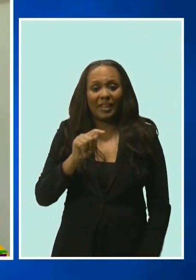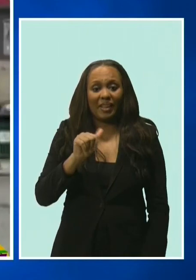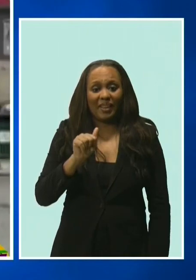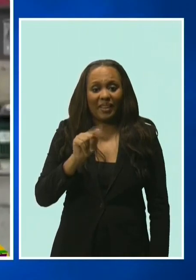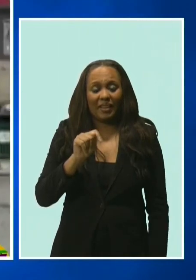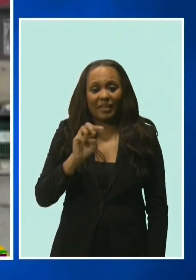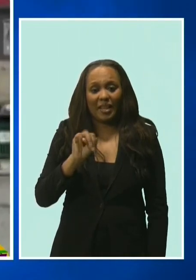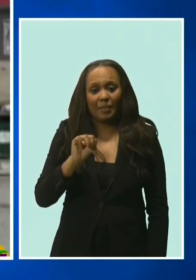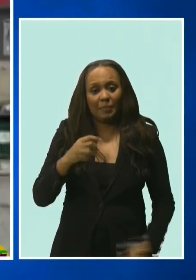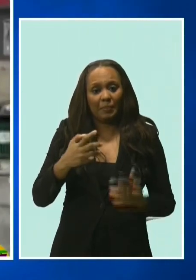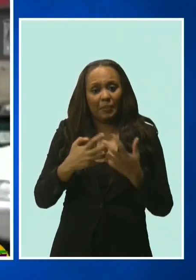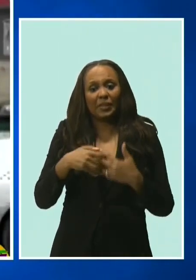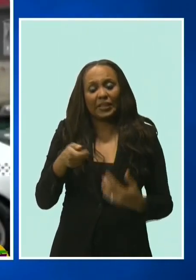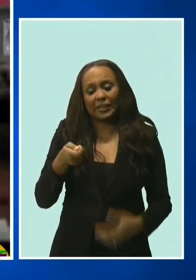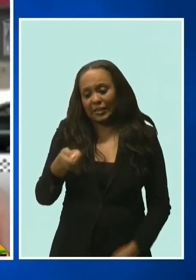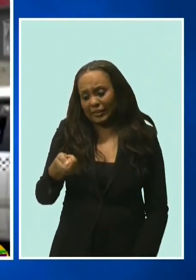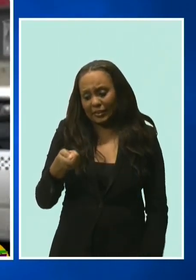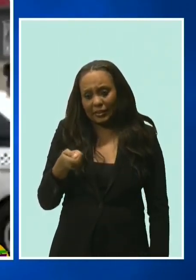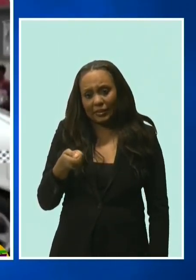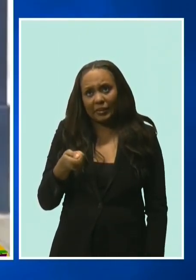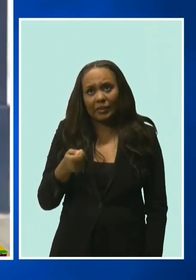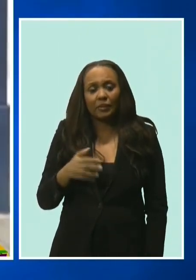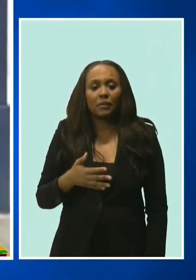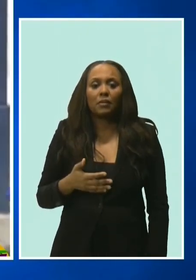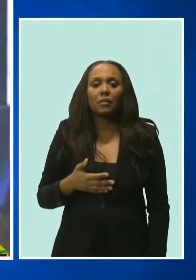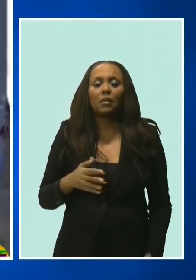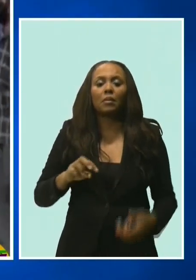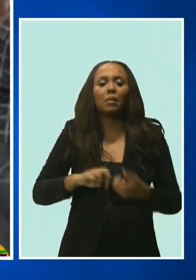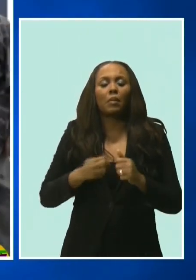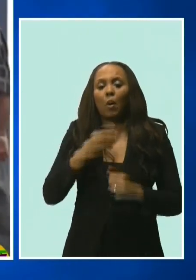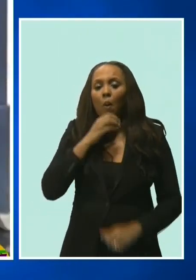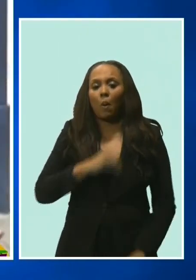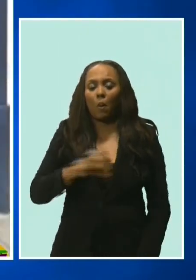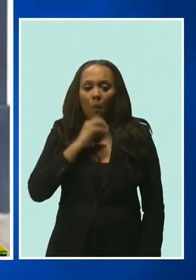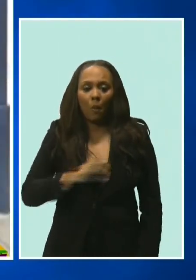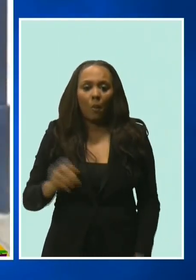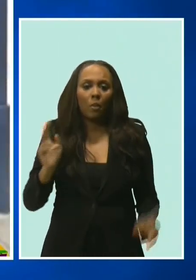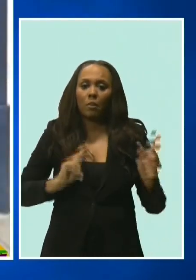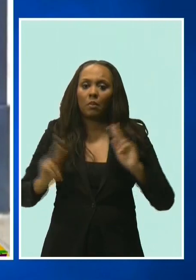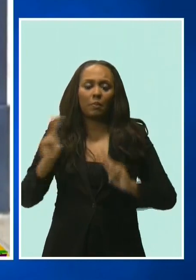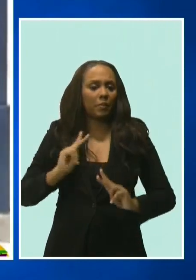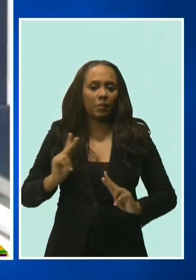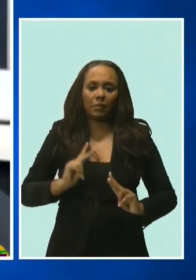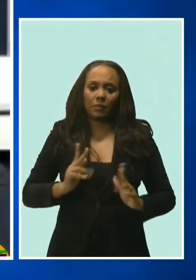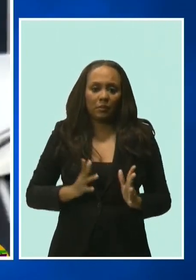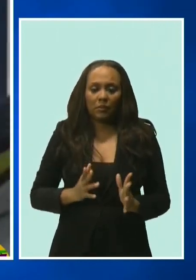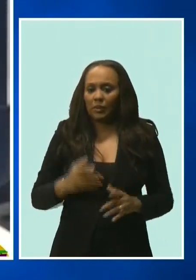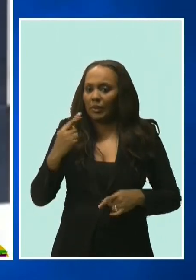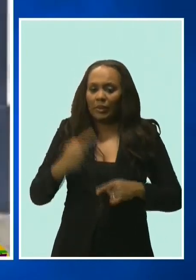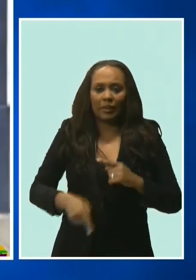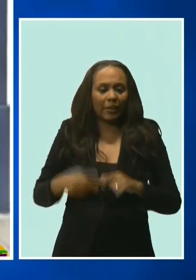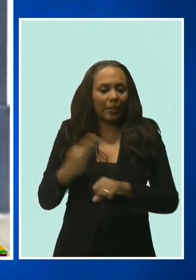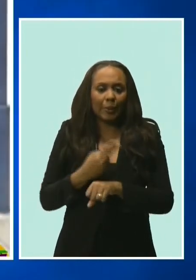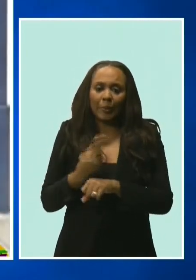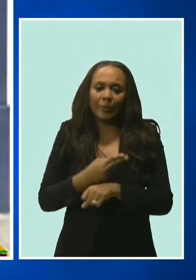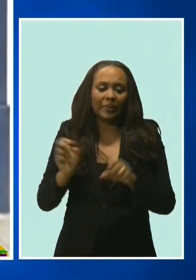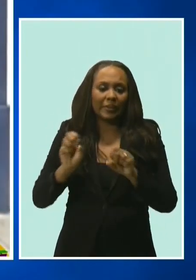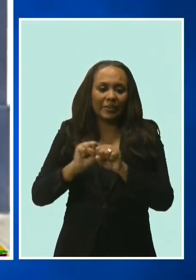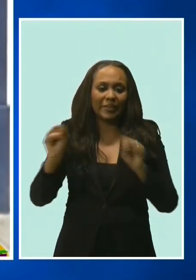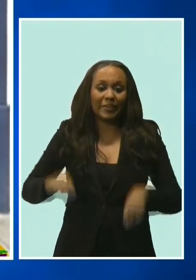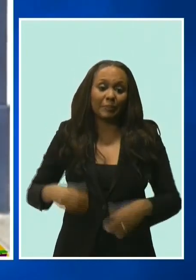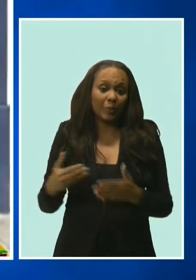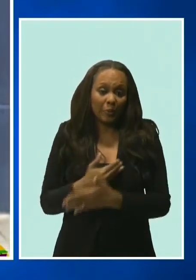Chiari malformation. Chiari malformations are structural defects in the base of the skull and cerebellum, the part of the brain that